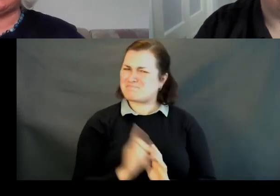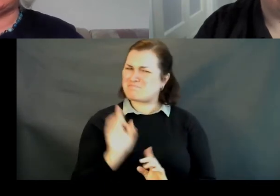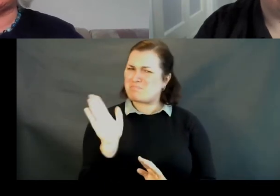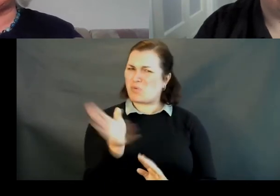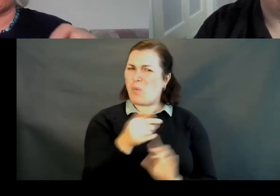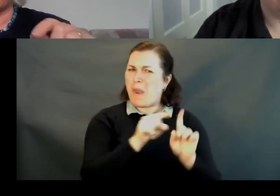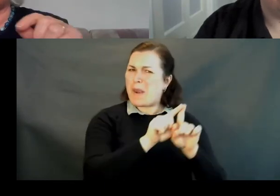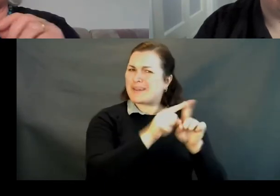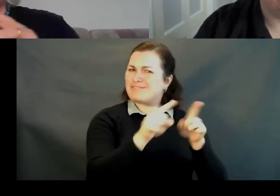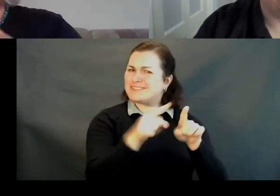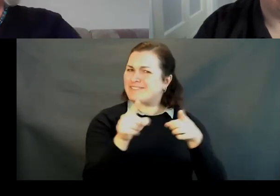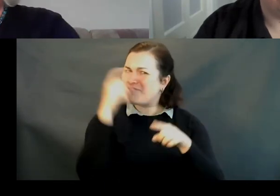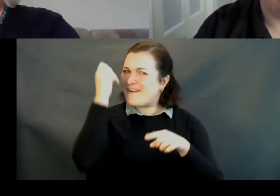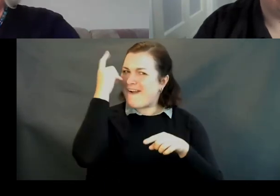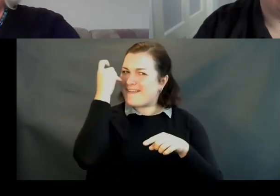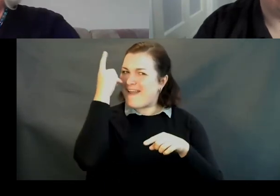different ideas of